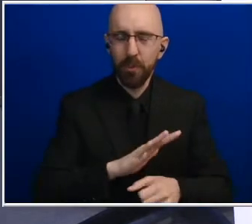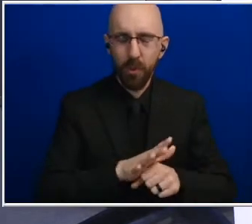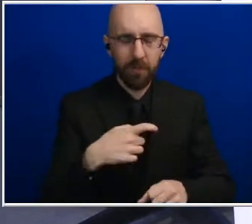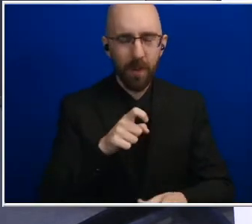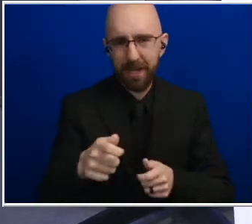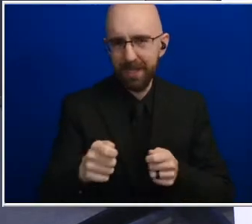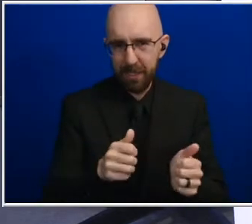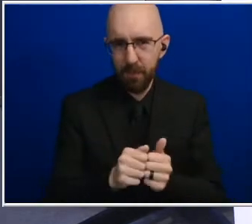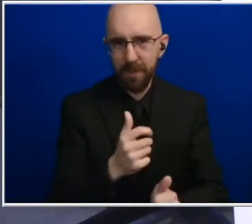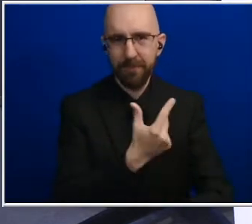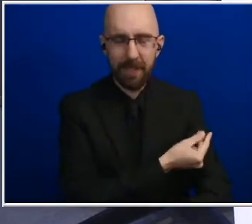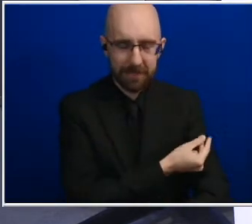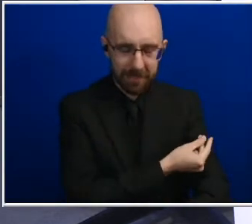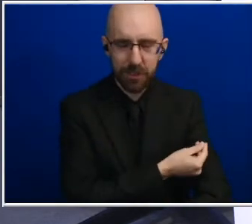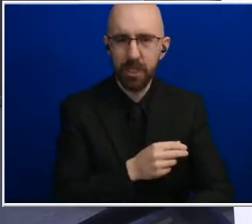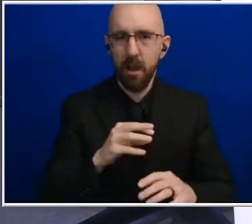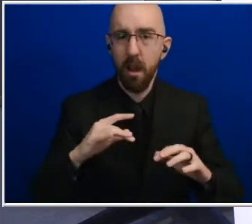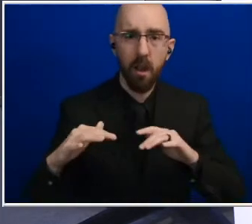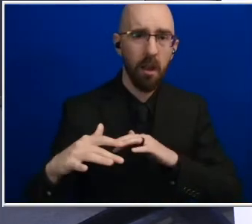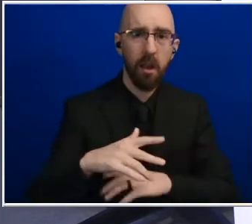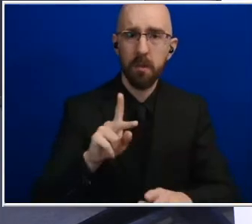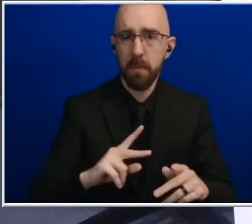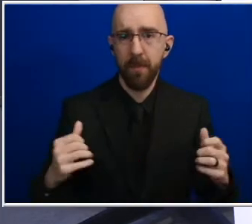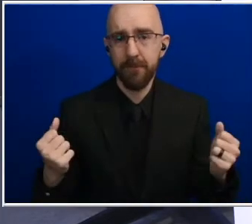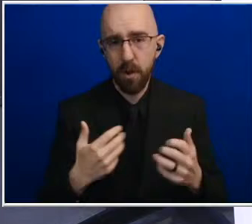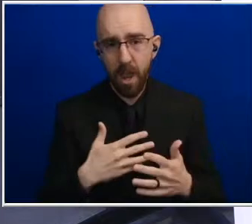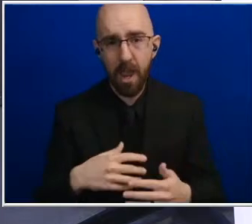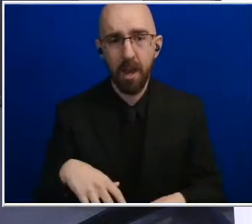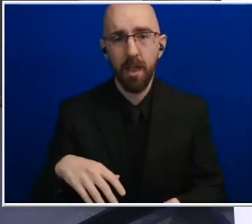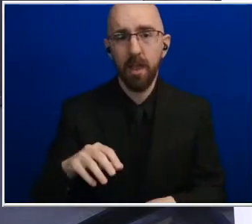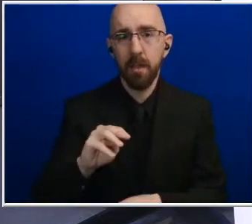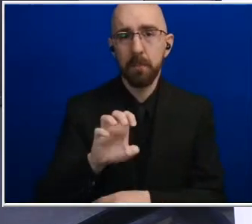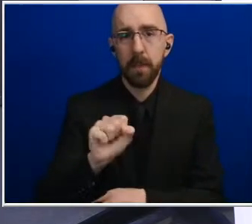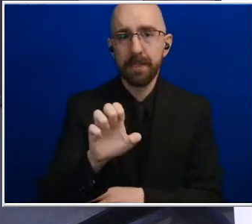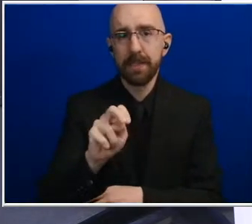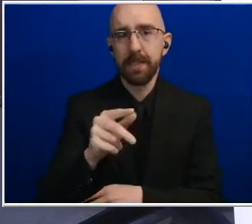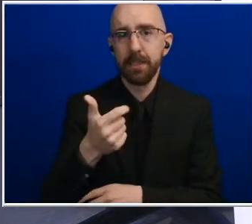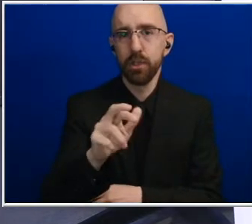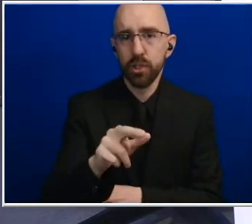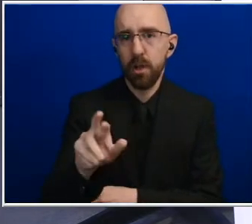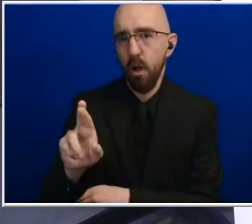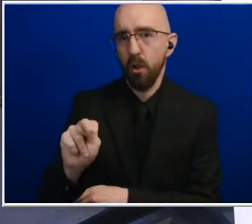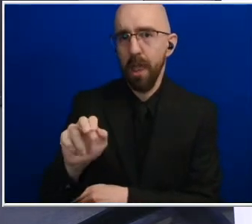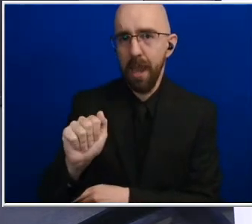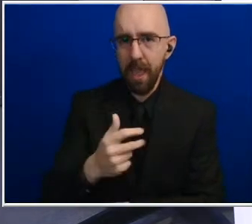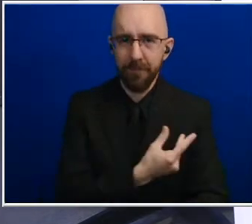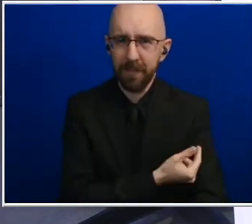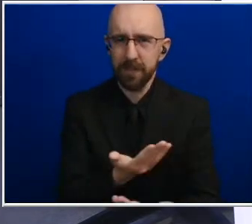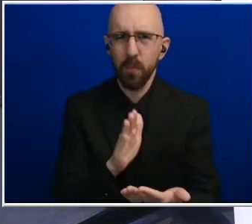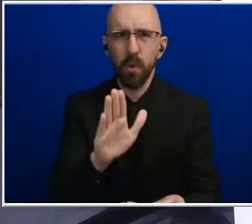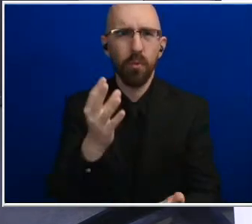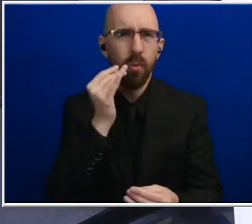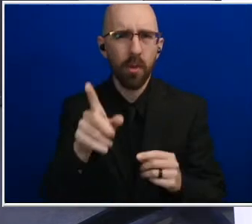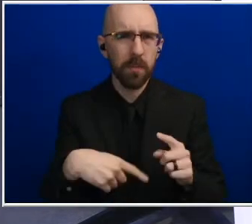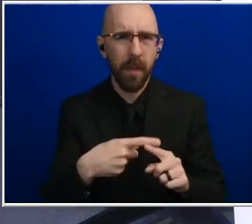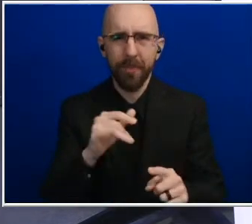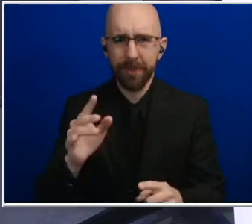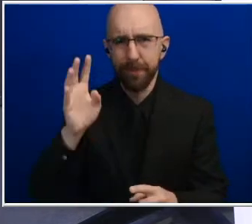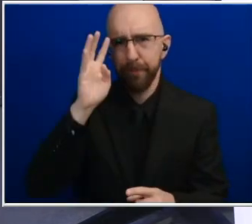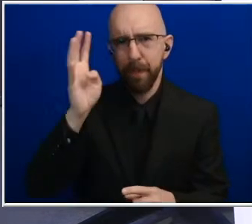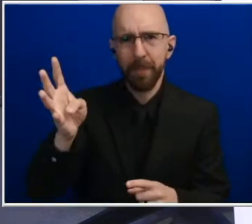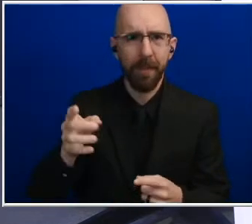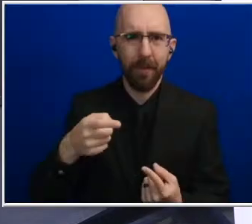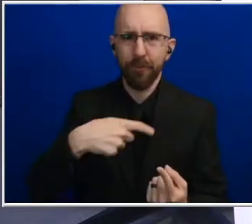vaccination, and everybody was afraid of the messenger RNA vaccine, et cetera. What are your thoughts about this poppycock around? I love my